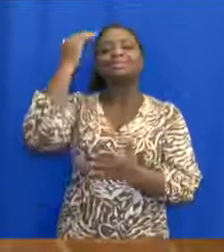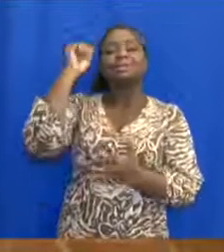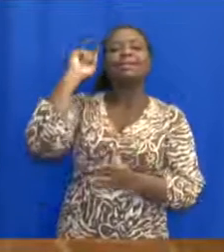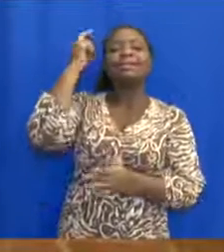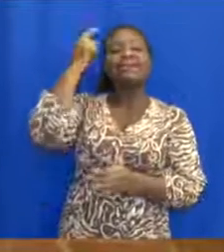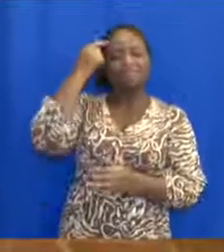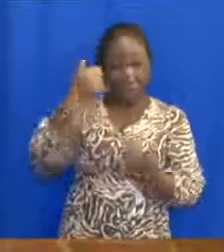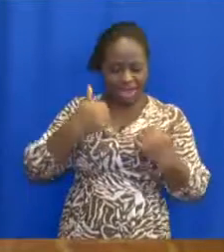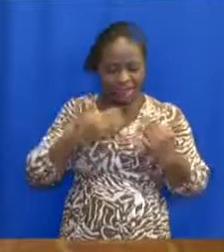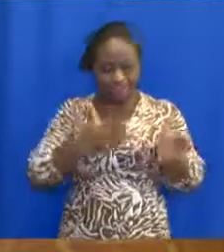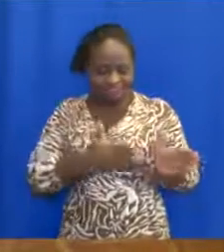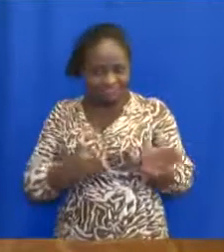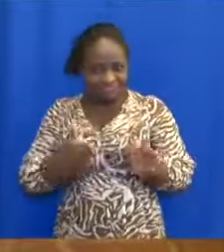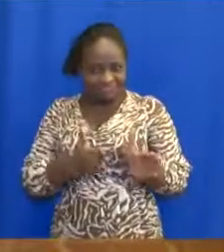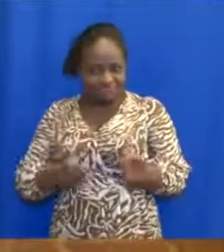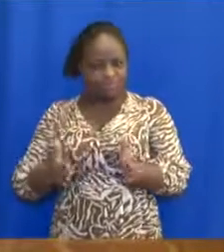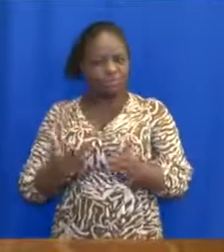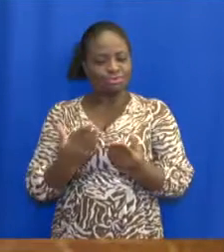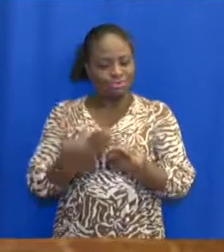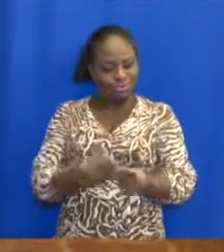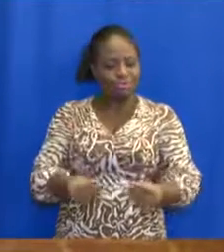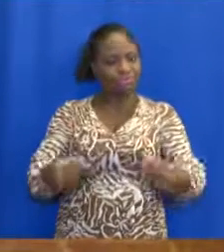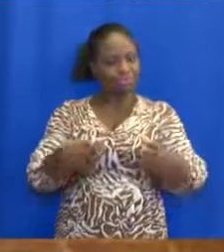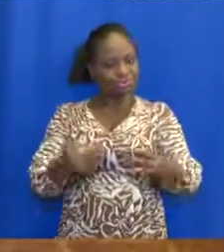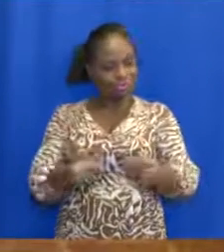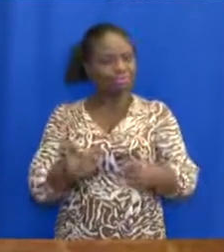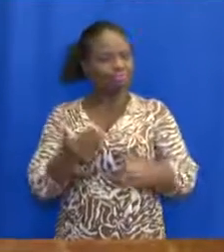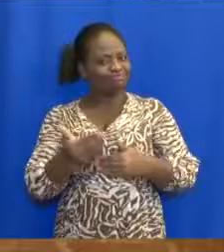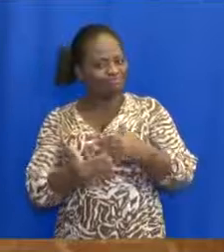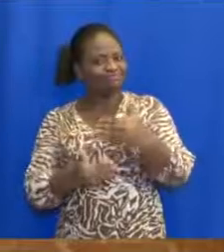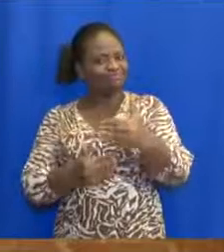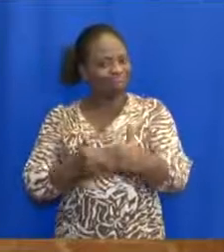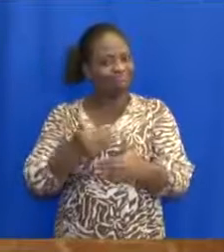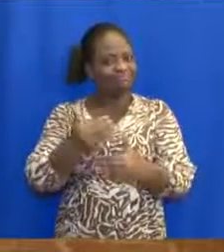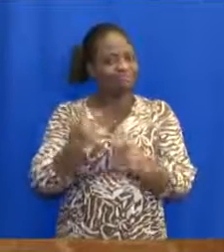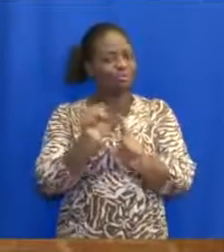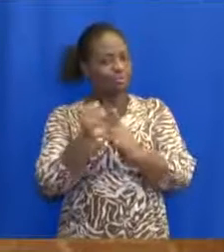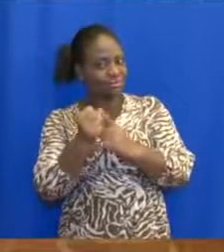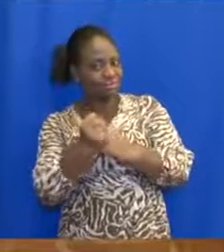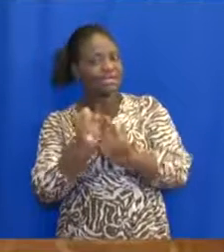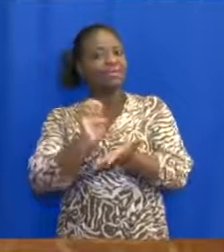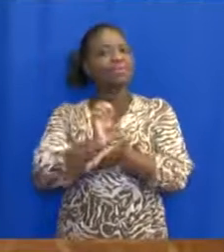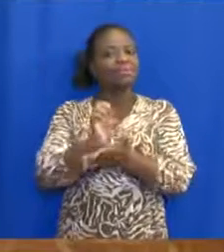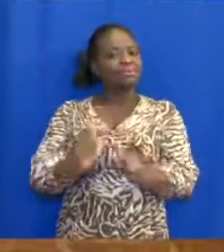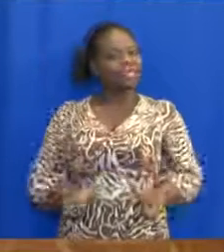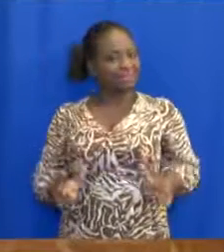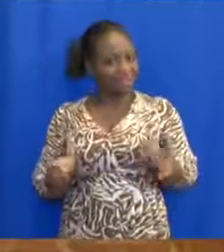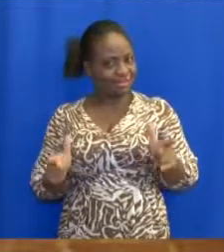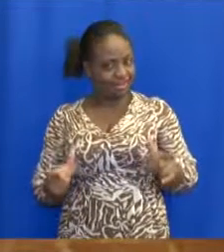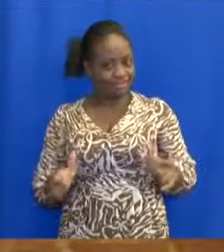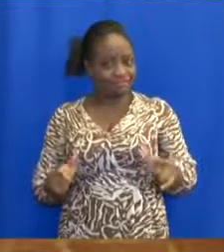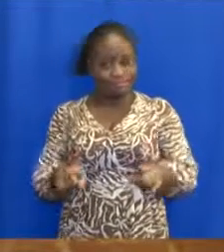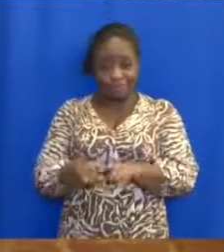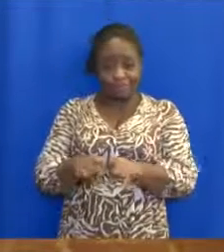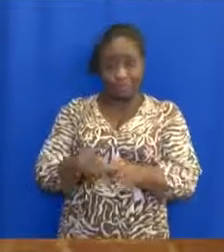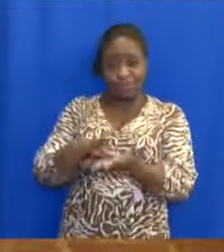in place to restore gradually some normalcy in our social and economic lives, as we